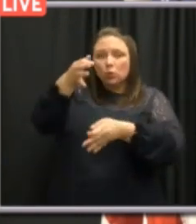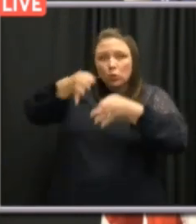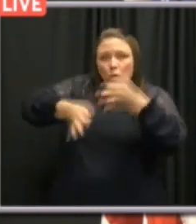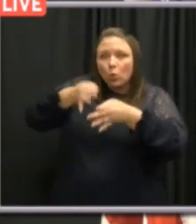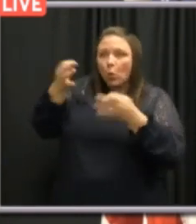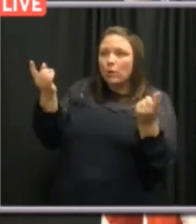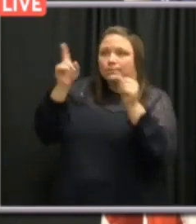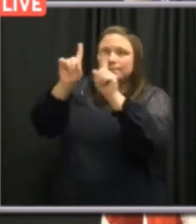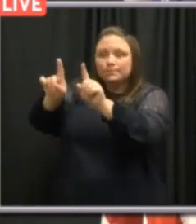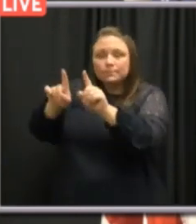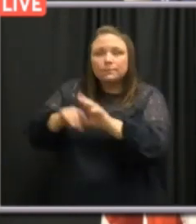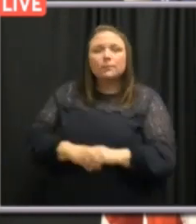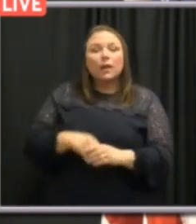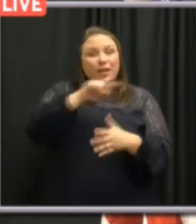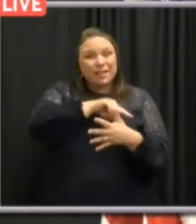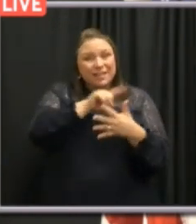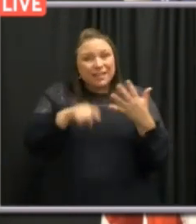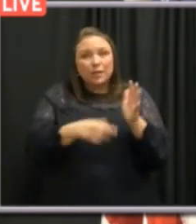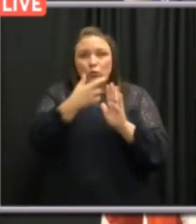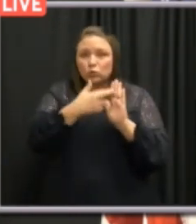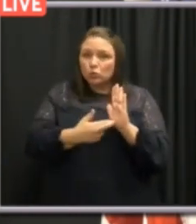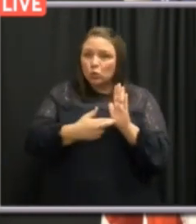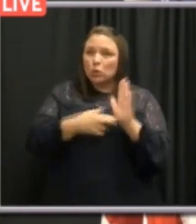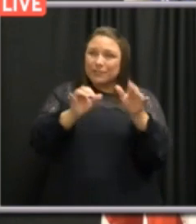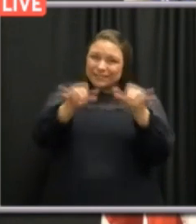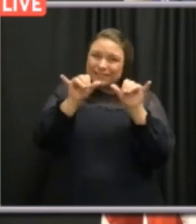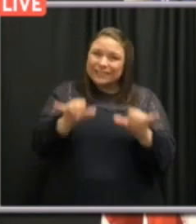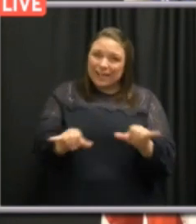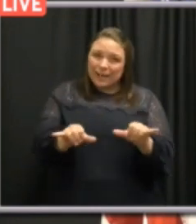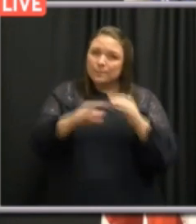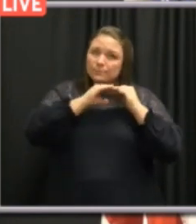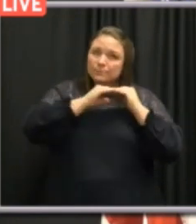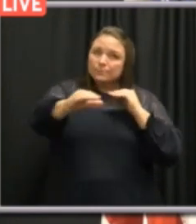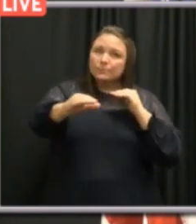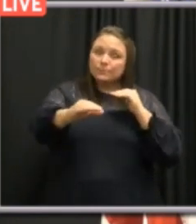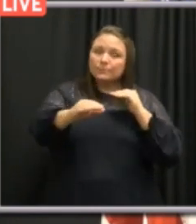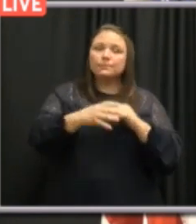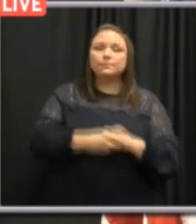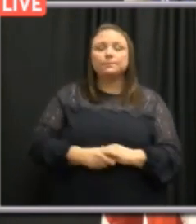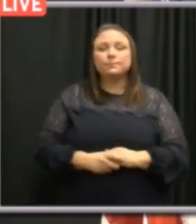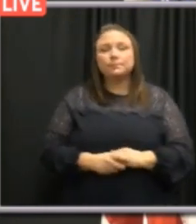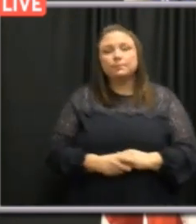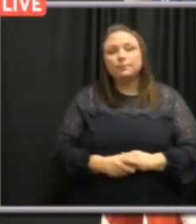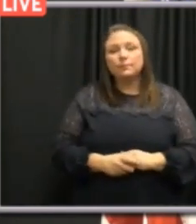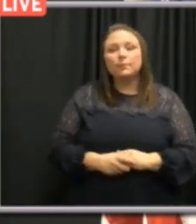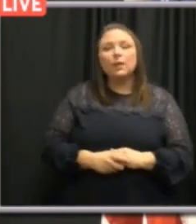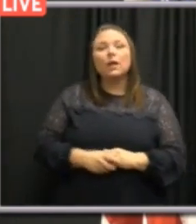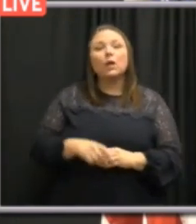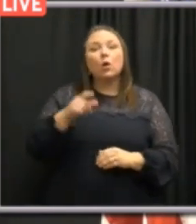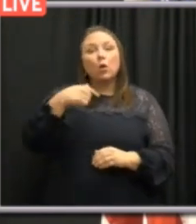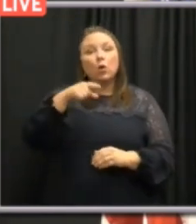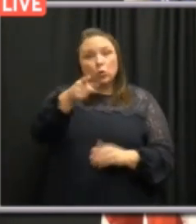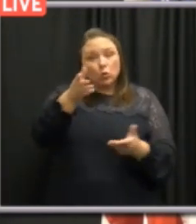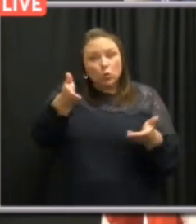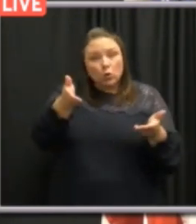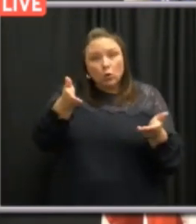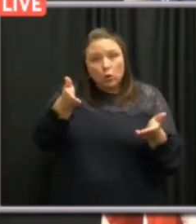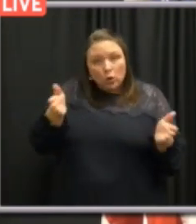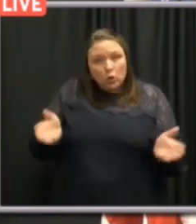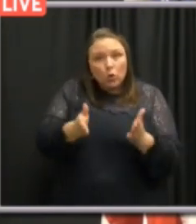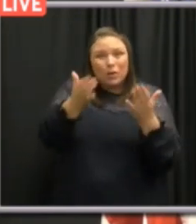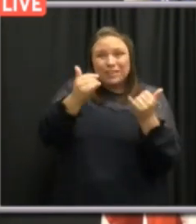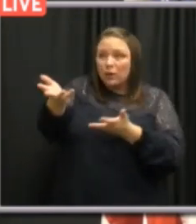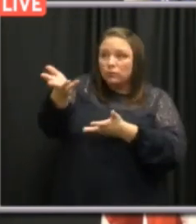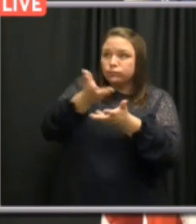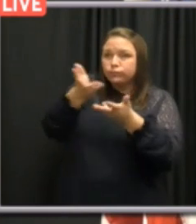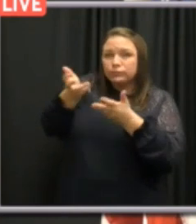Again, none of these rules have changed as a result of COVID-19. You are encouraged to try to work with your landlord now